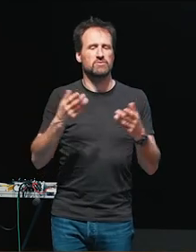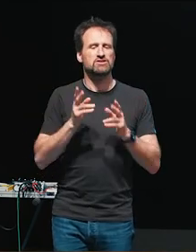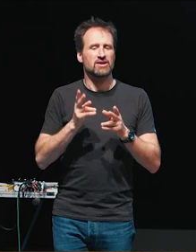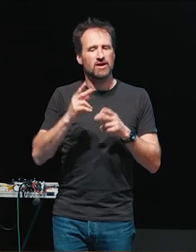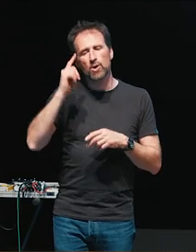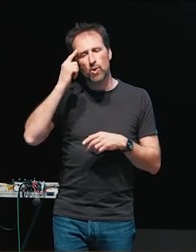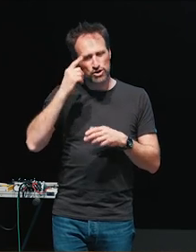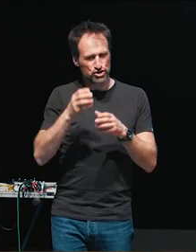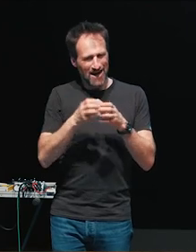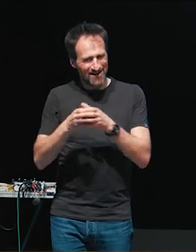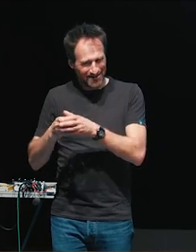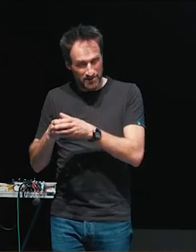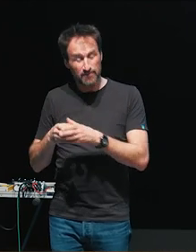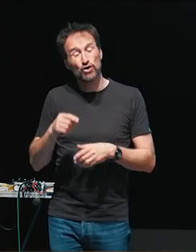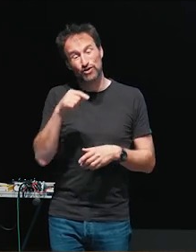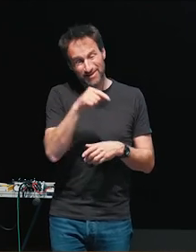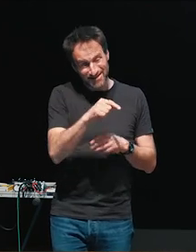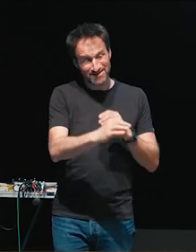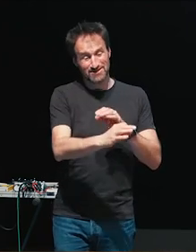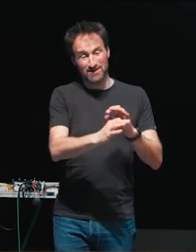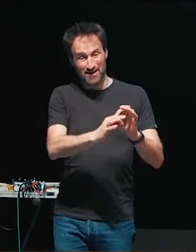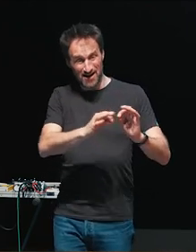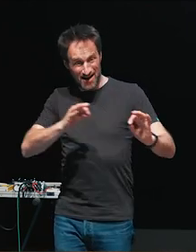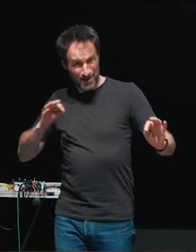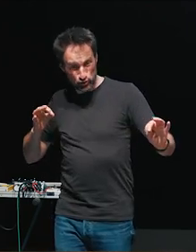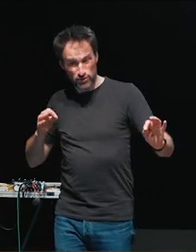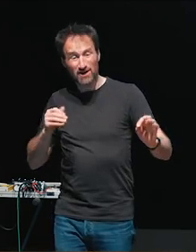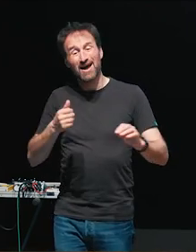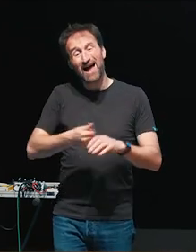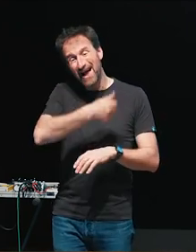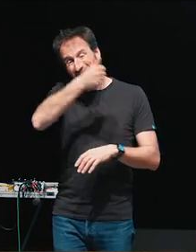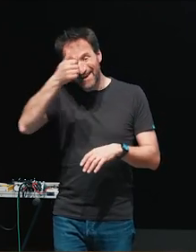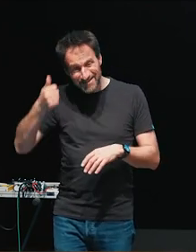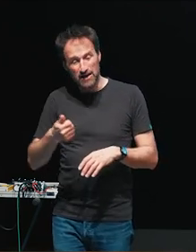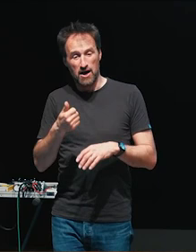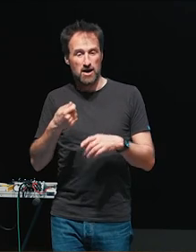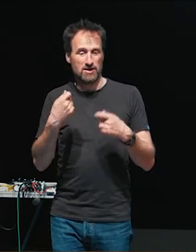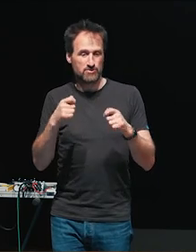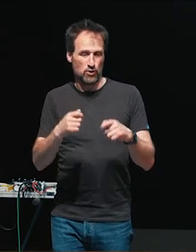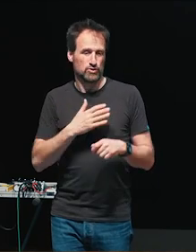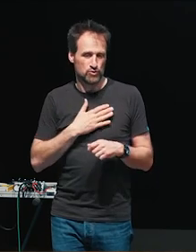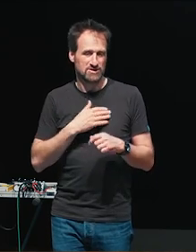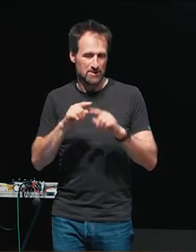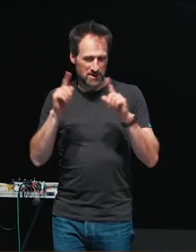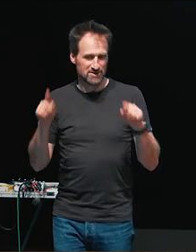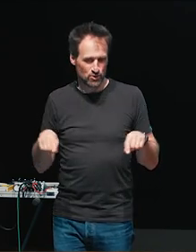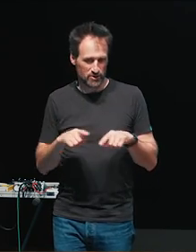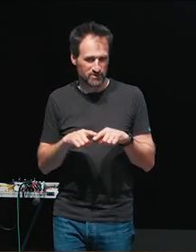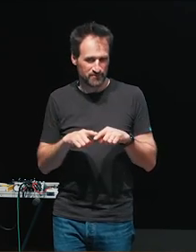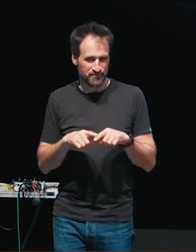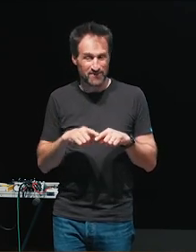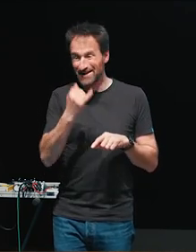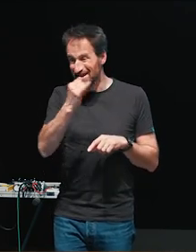that pipeline was built about 1 year into our application, and every single person who wrote that application or that part of